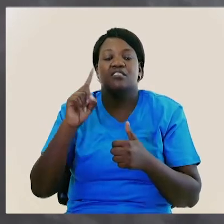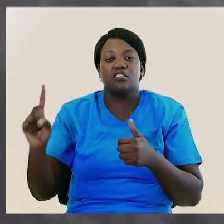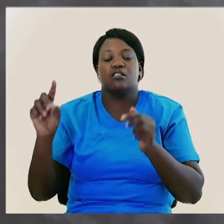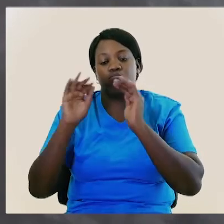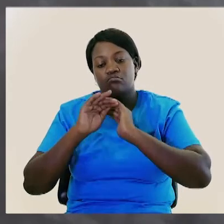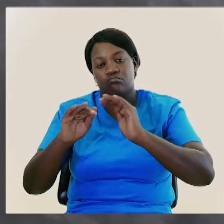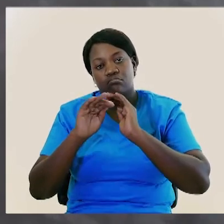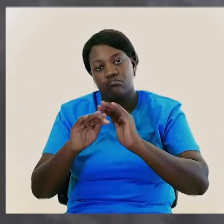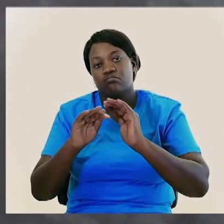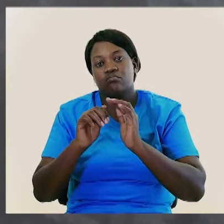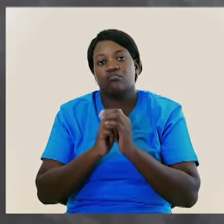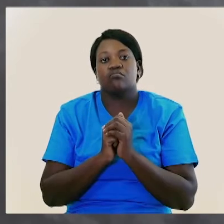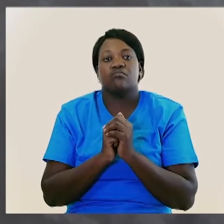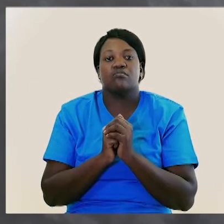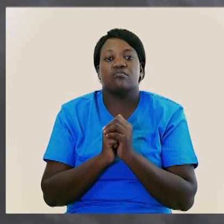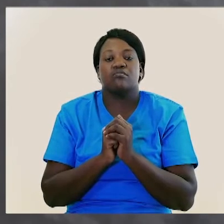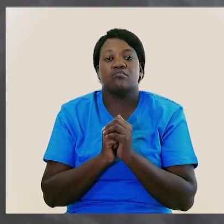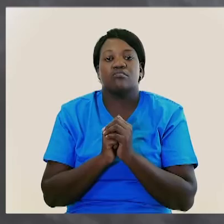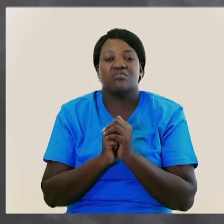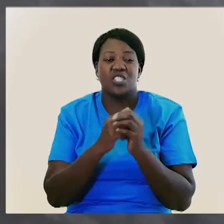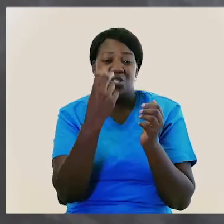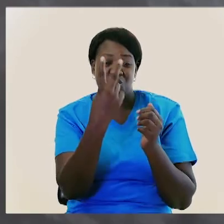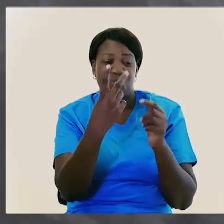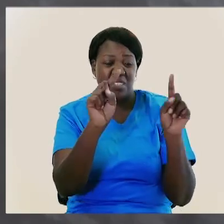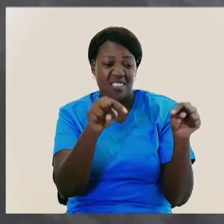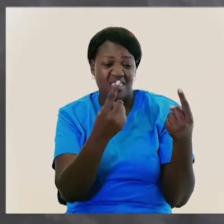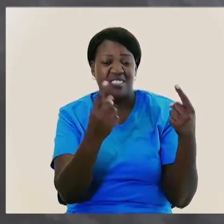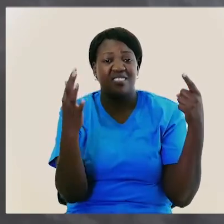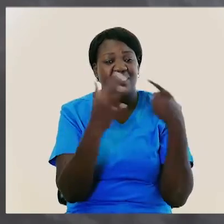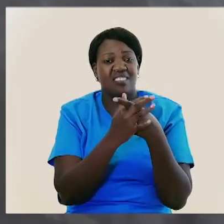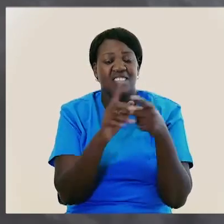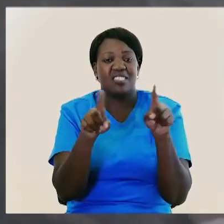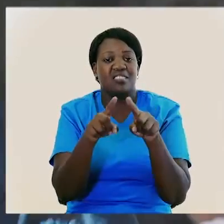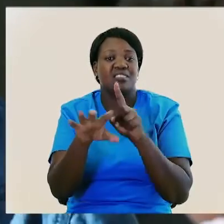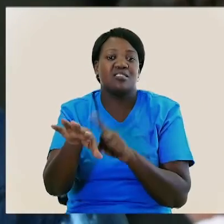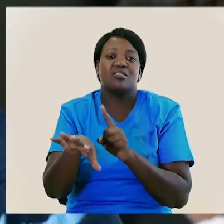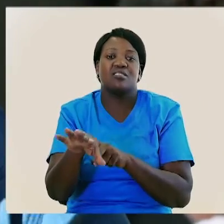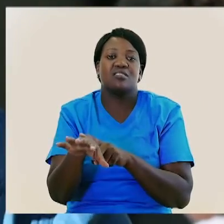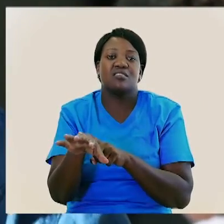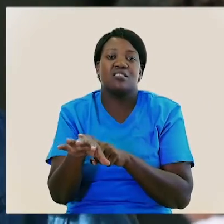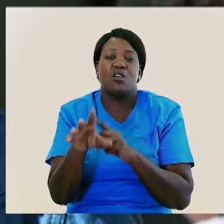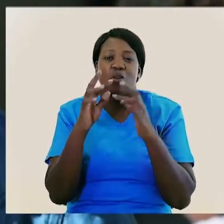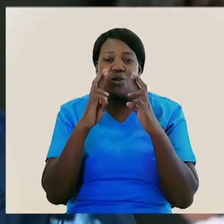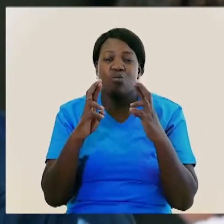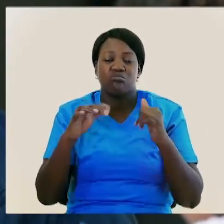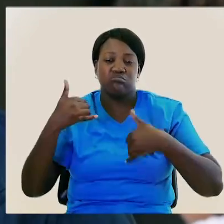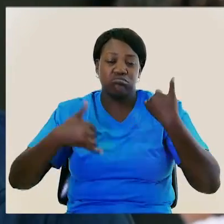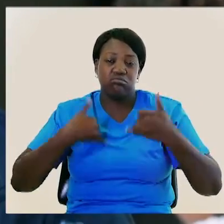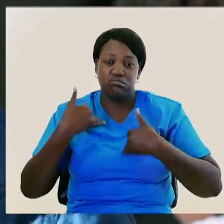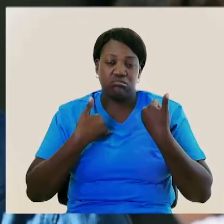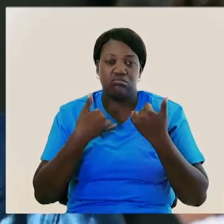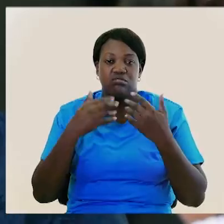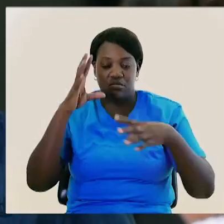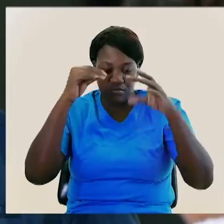education. Coincidence, two things happening at the same time. I hope you've enjoyed watching and learning with